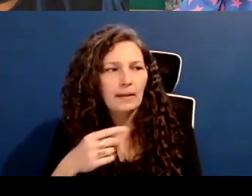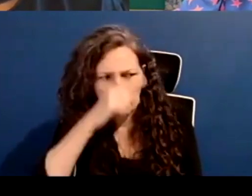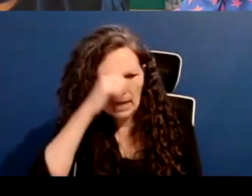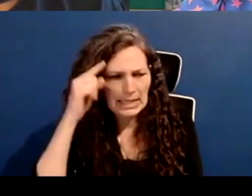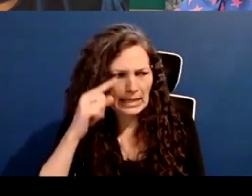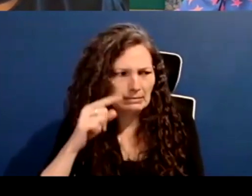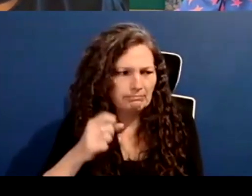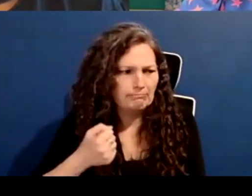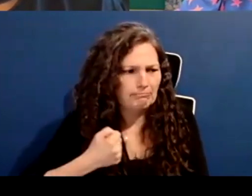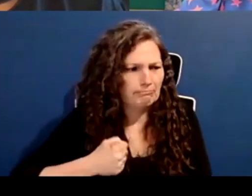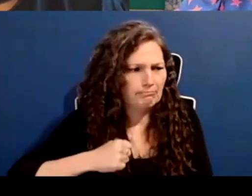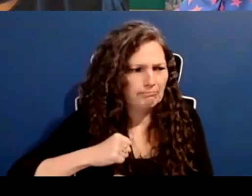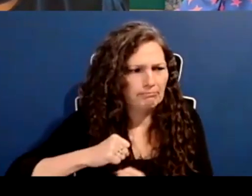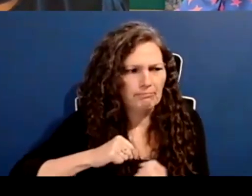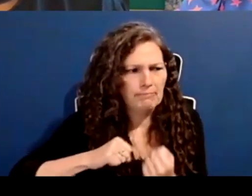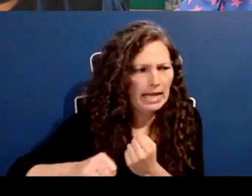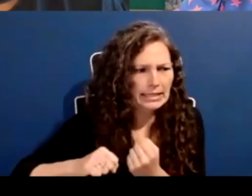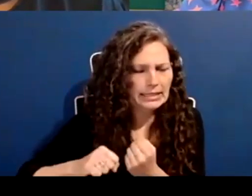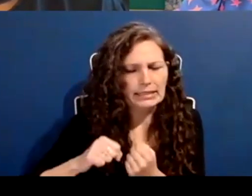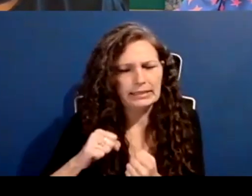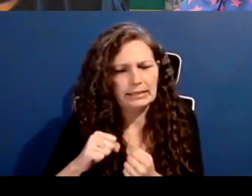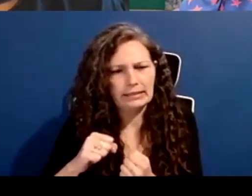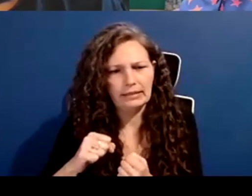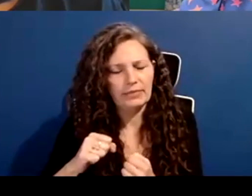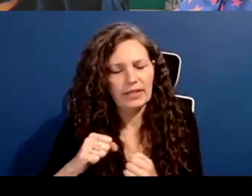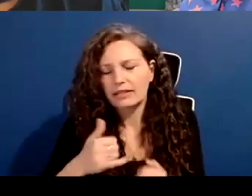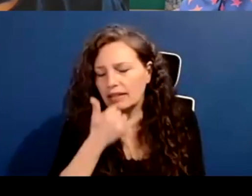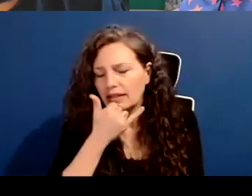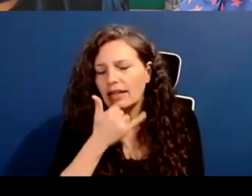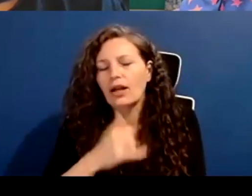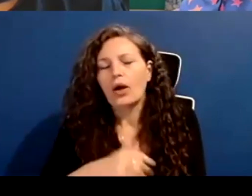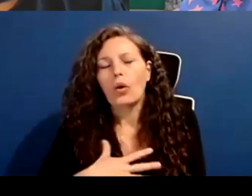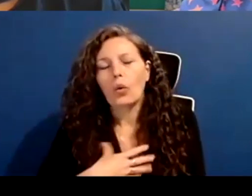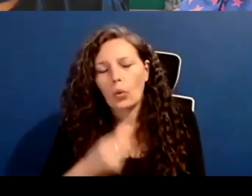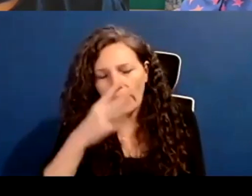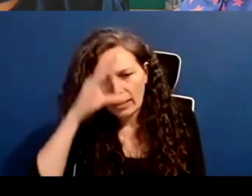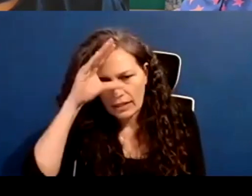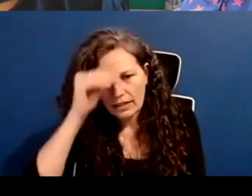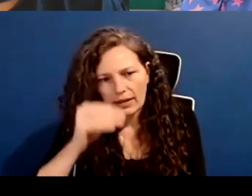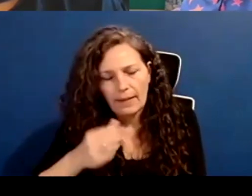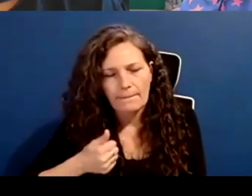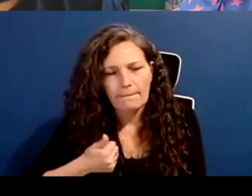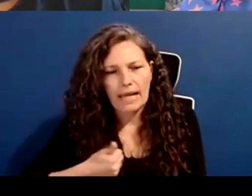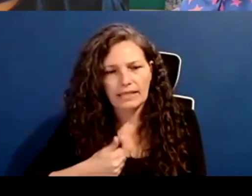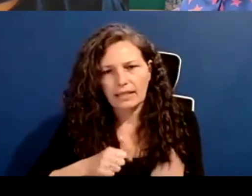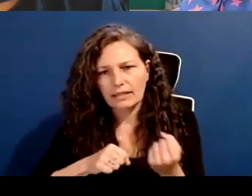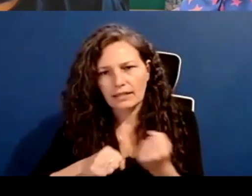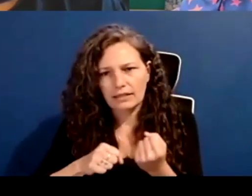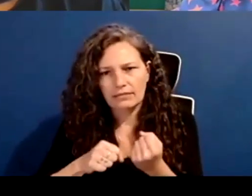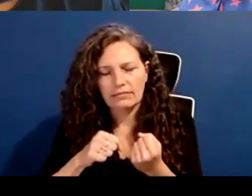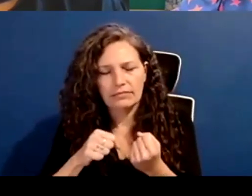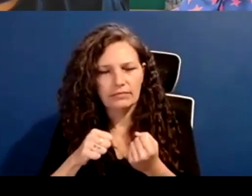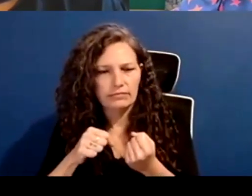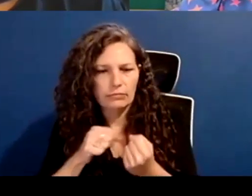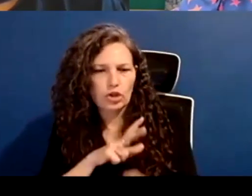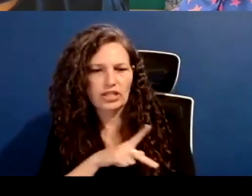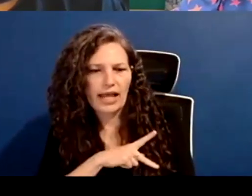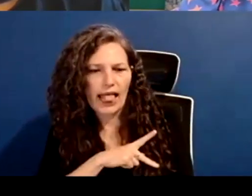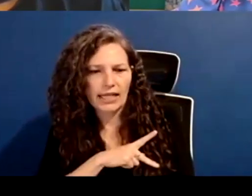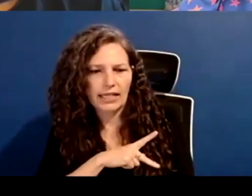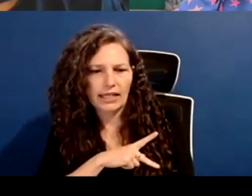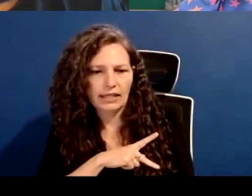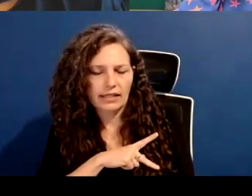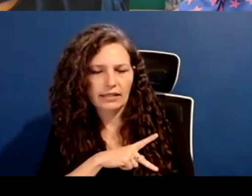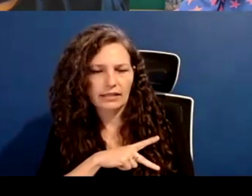away with that as even an option for those who may have other identities in that sense, and